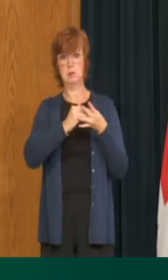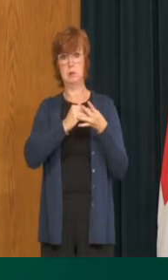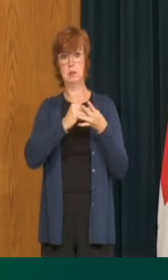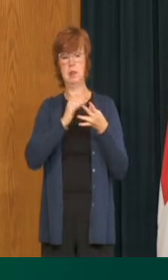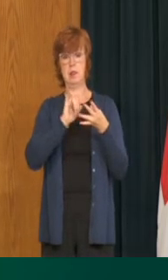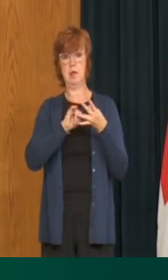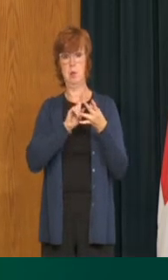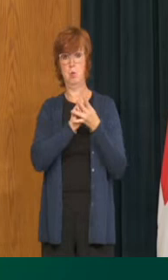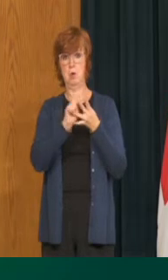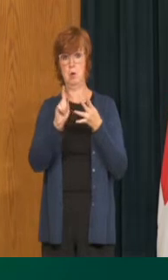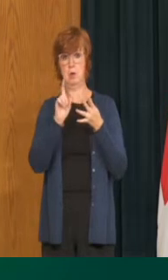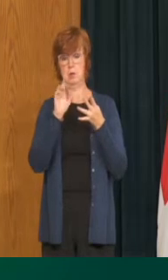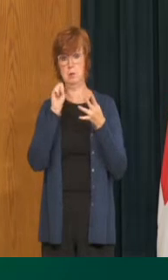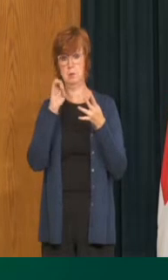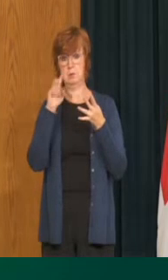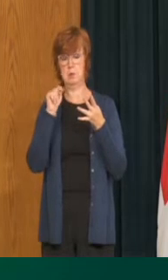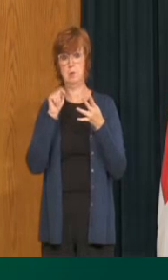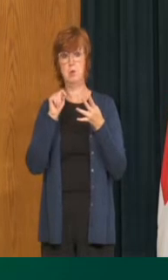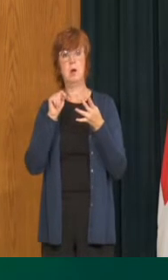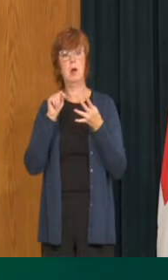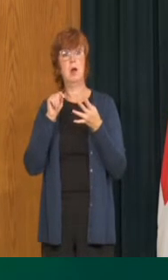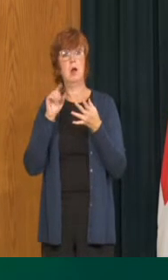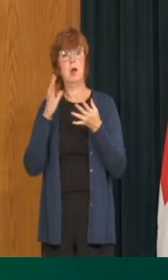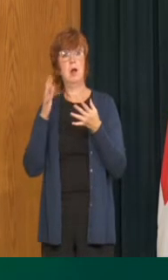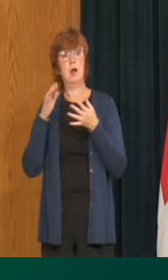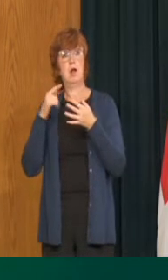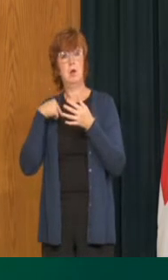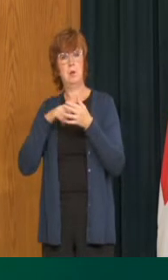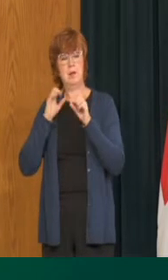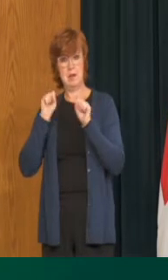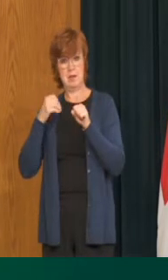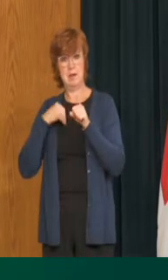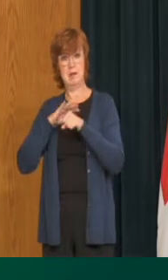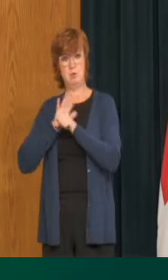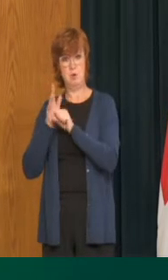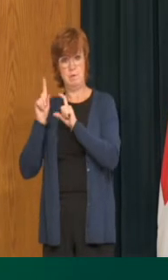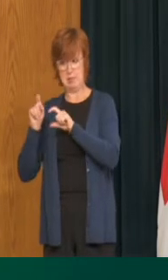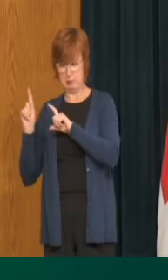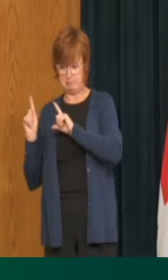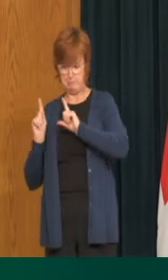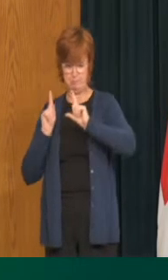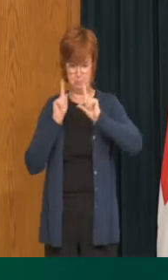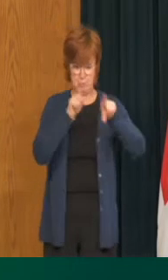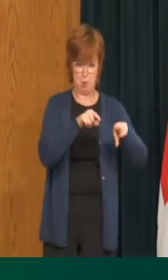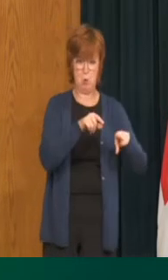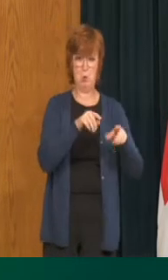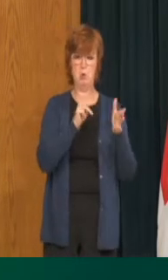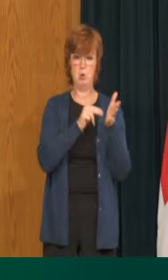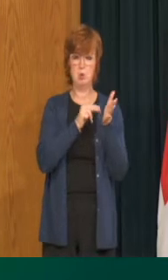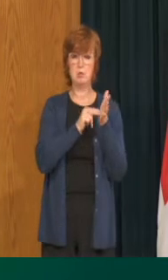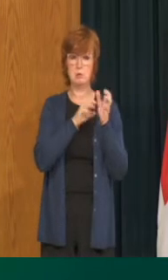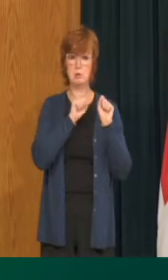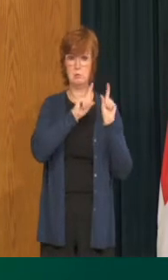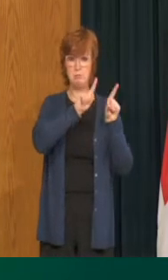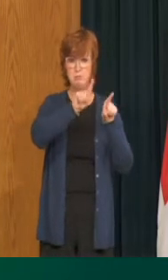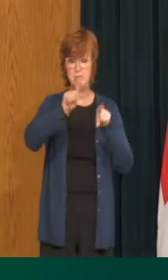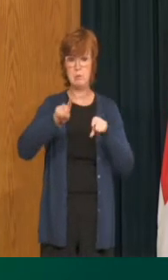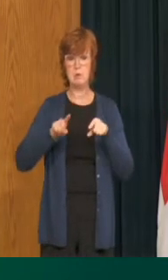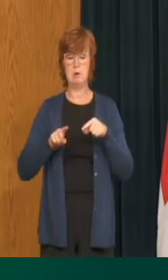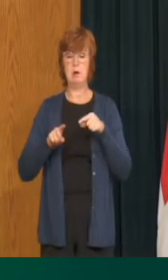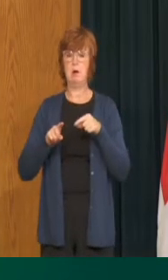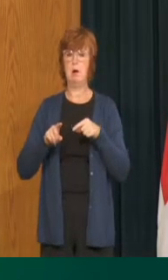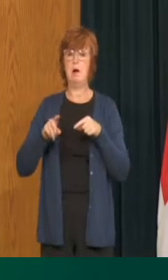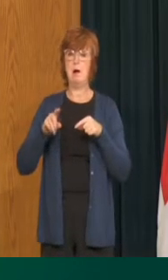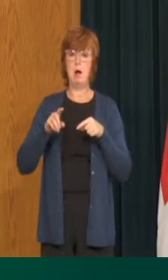moving into specific schools to provide some testing where public health and education feel that it may be necessary to do